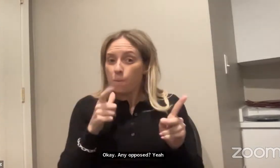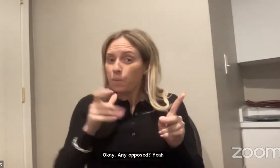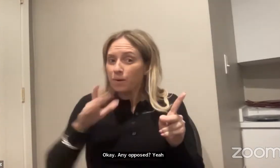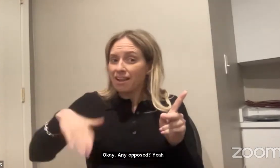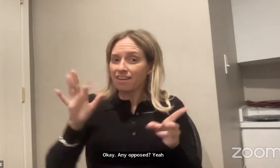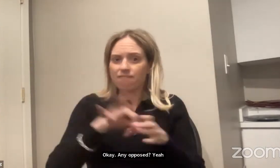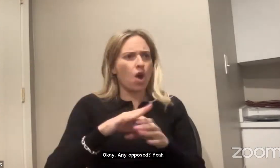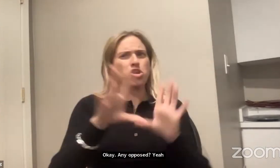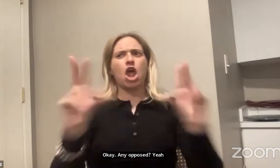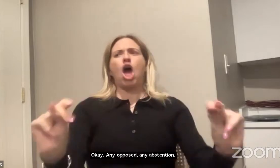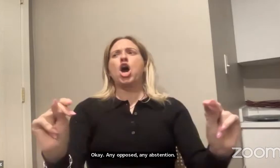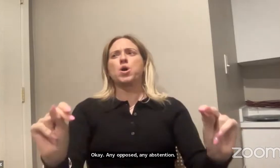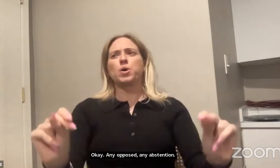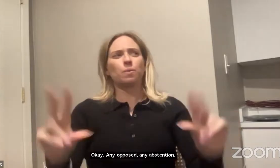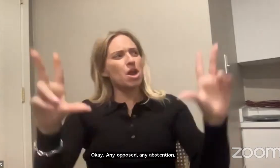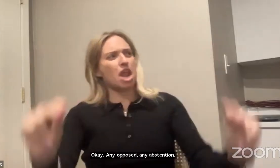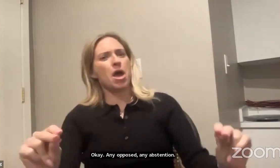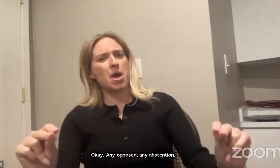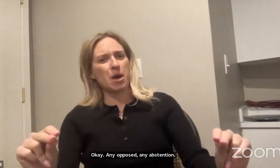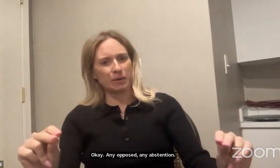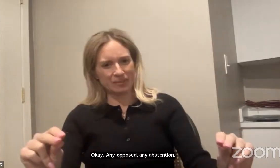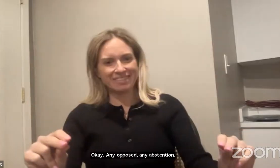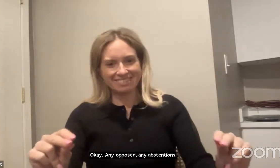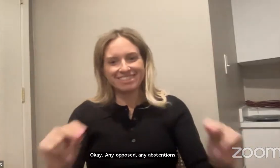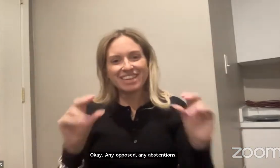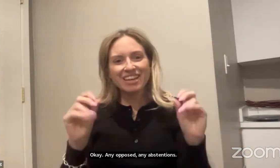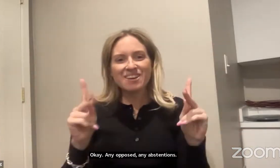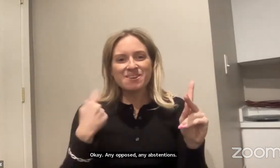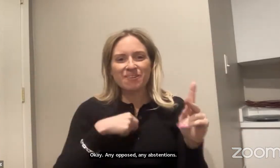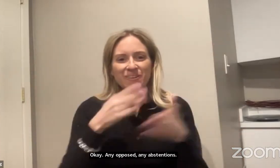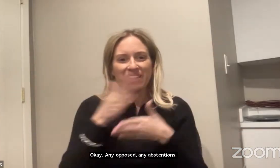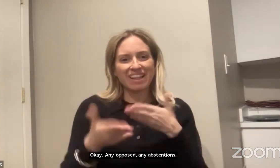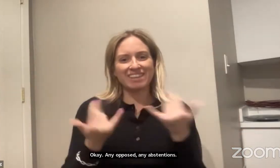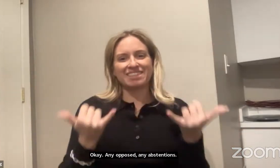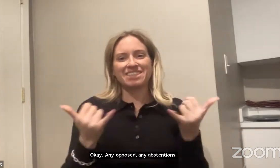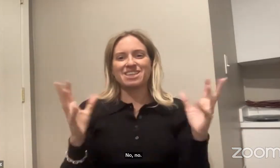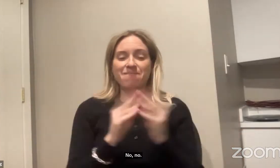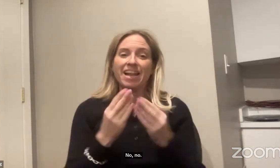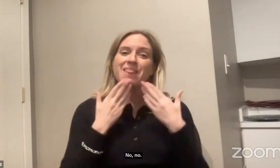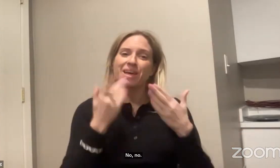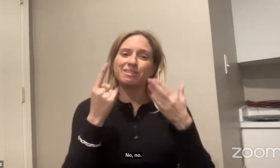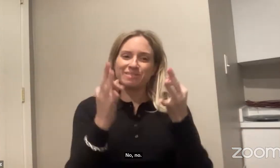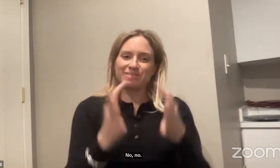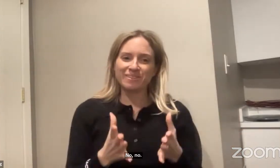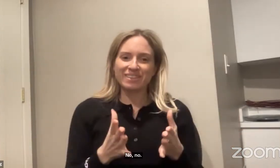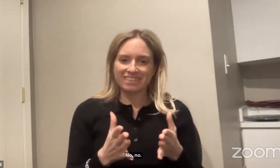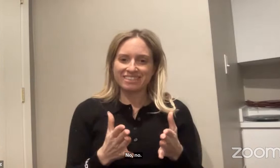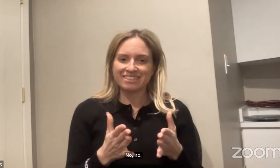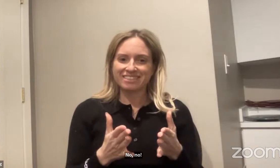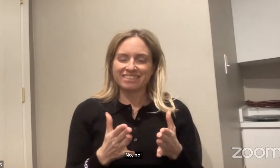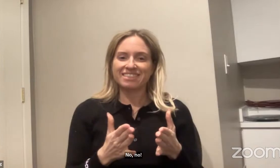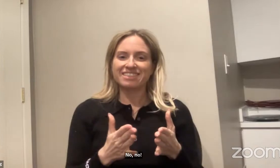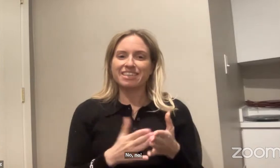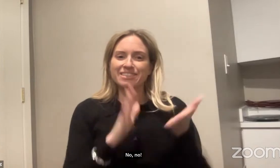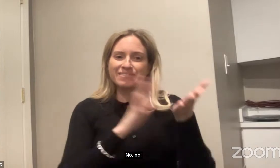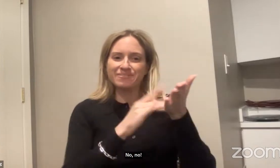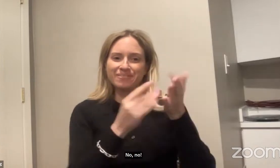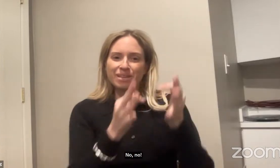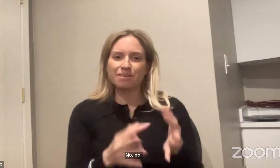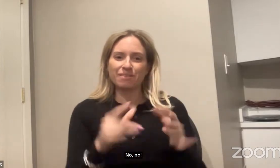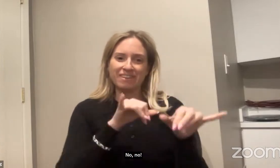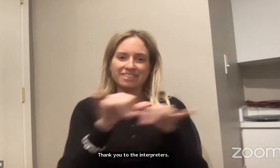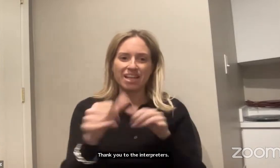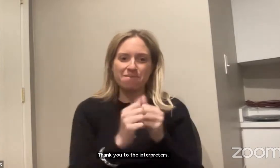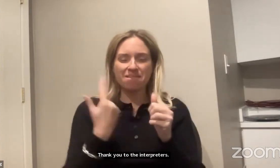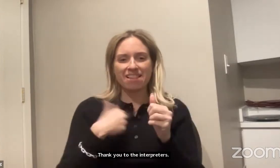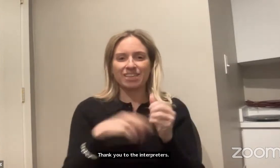Okay, the ayes have it. We're adjourning tonight's meeting. Thank you to the interpreters. Yes, shout out to the interpreters for staying out with us